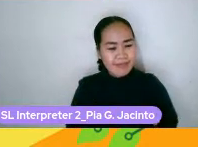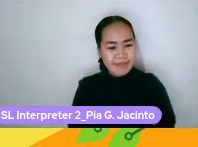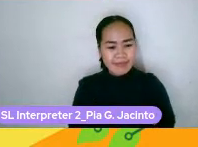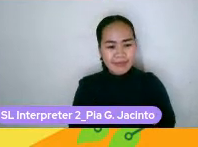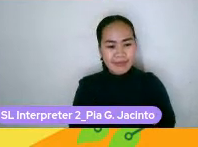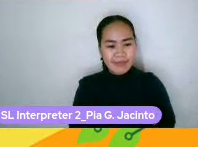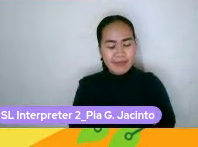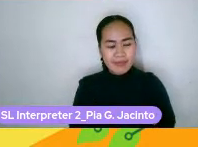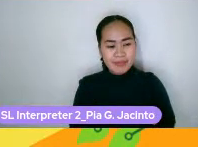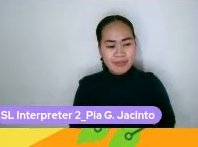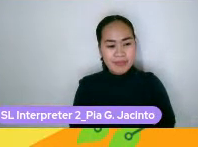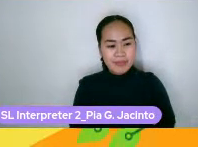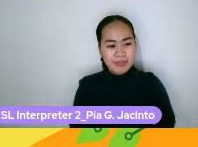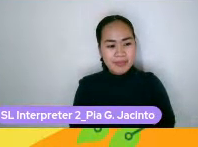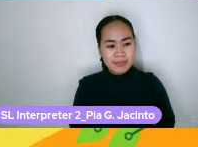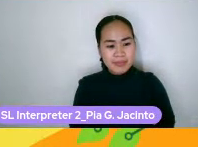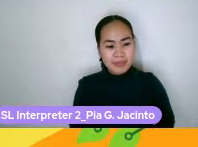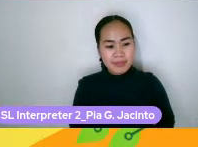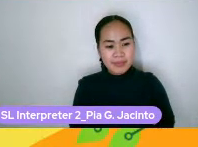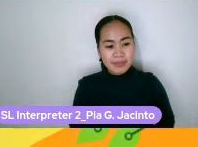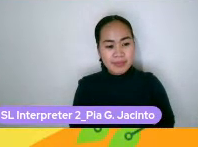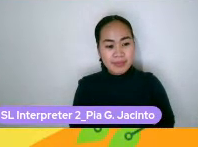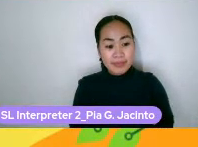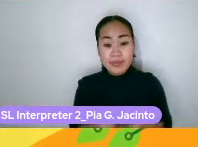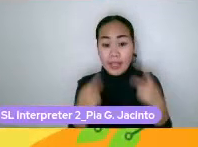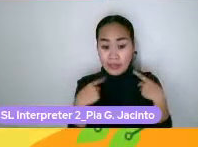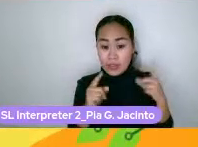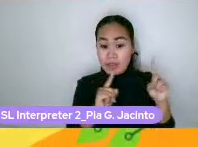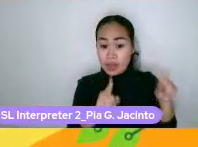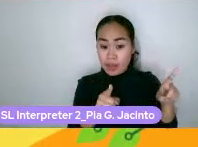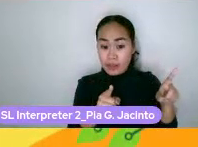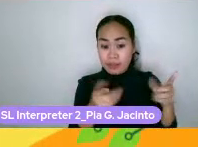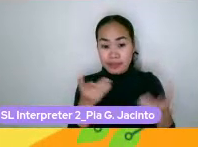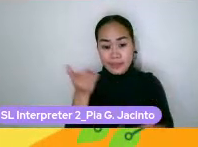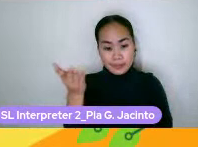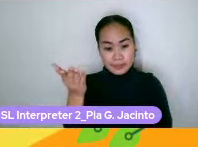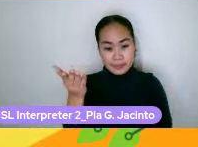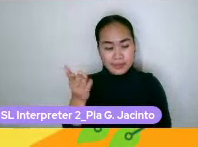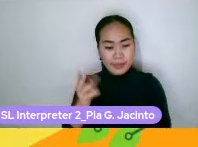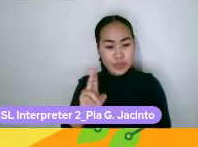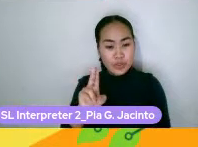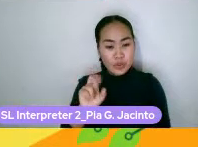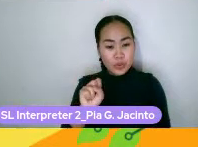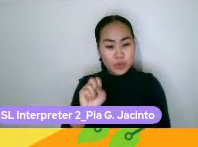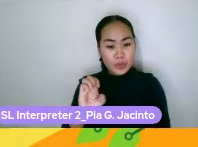And may sagot po dito, si Yusek Giselle.